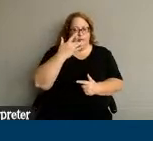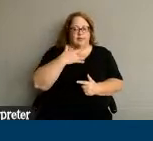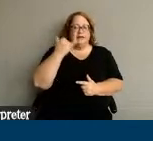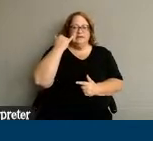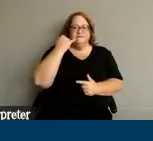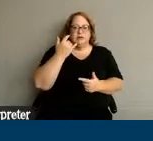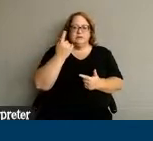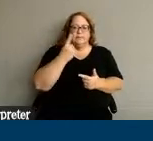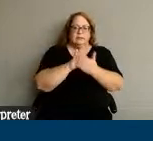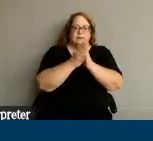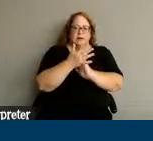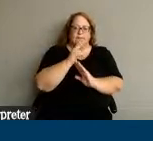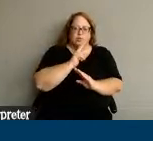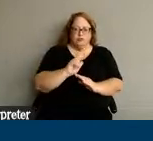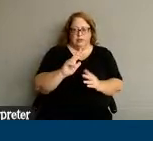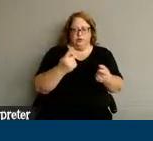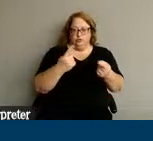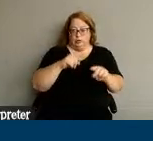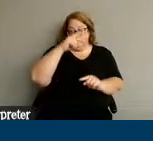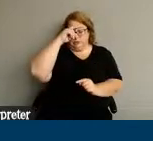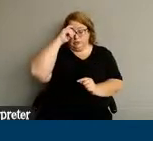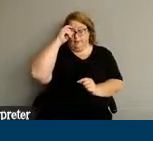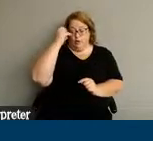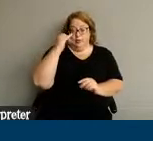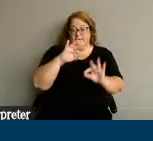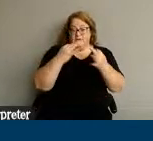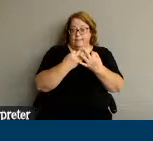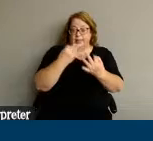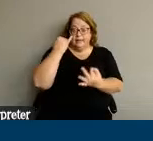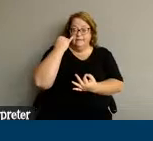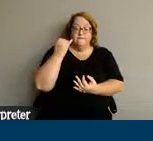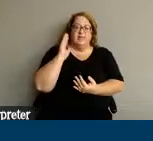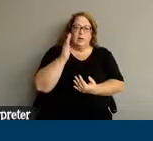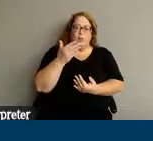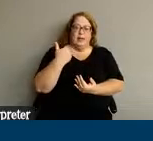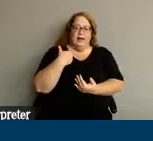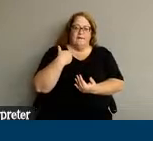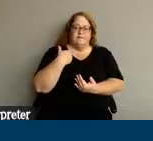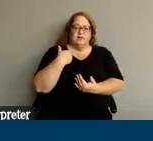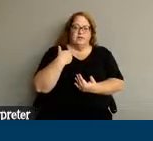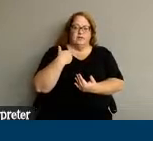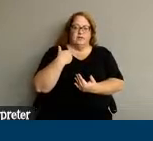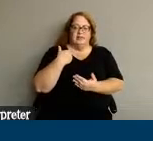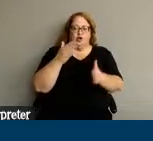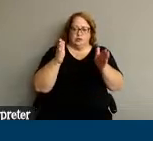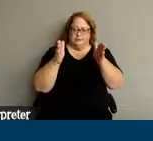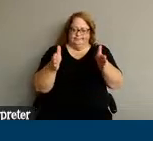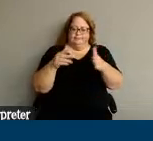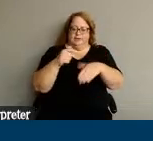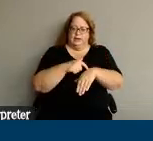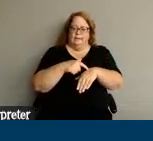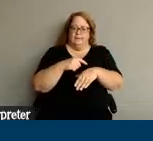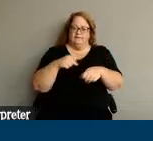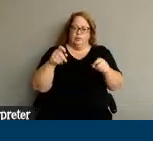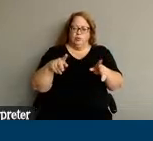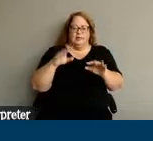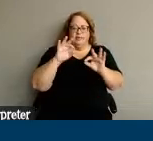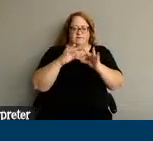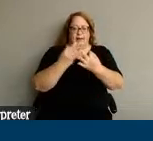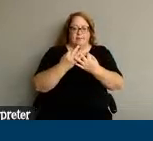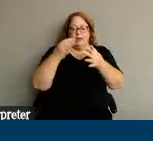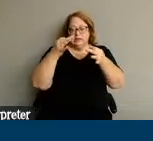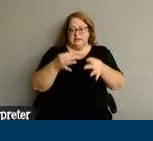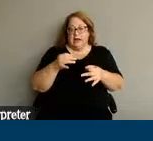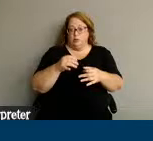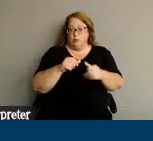will be turning 3 over the summer, the family, if they are going to have, there's a window of opportunity where the family can choose to stay